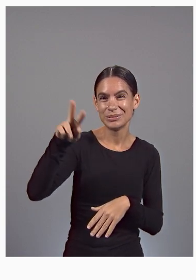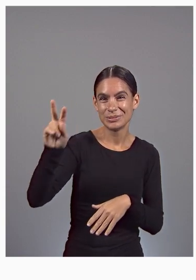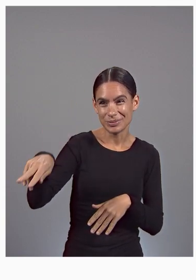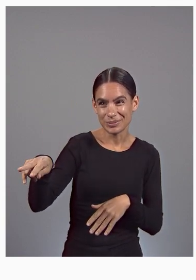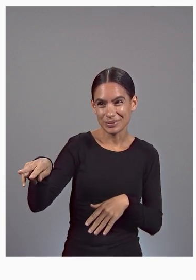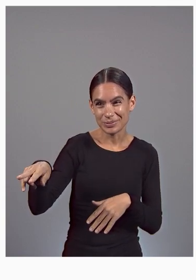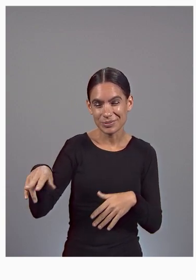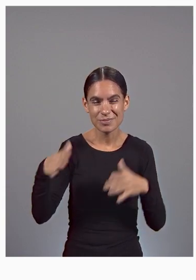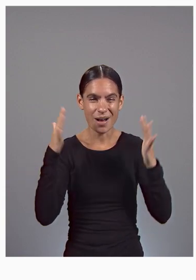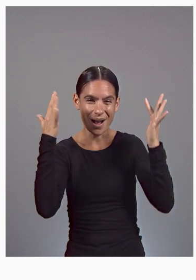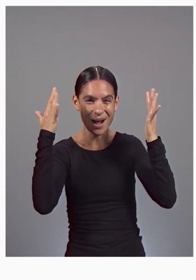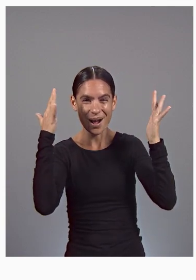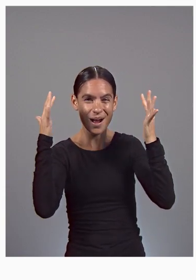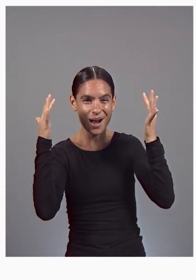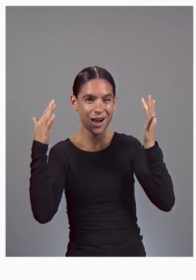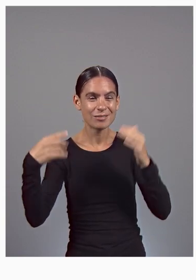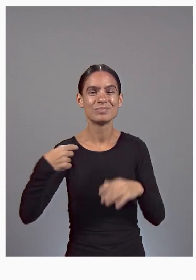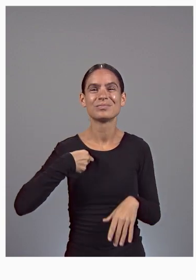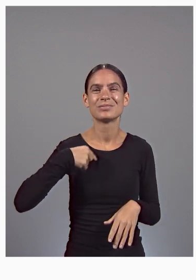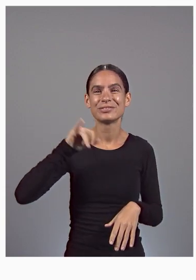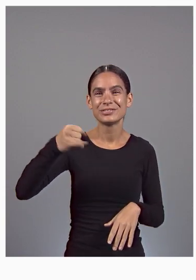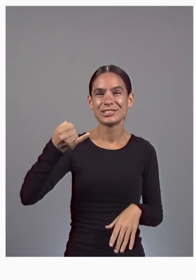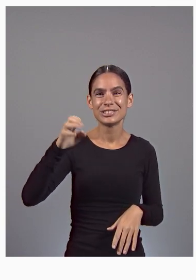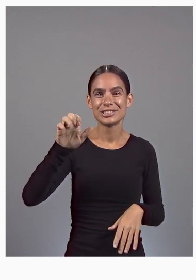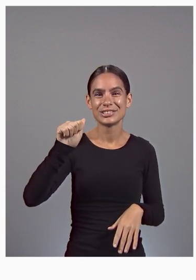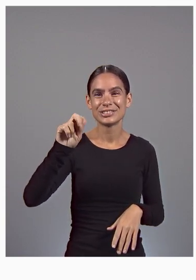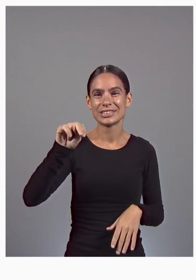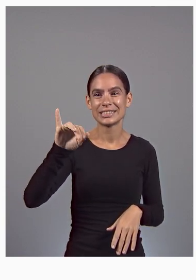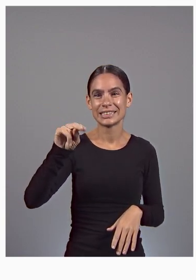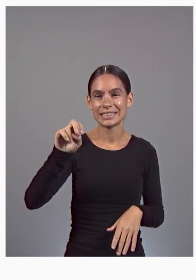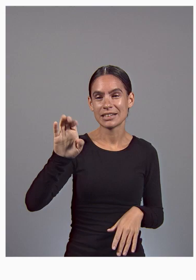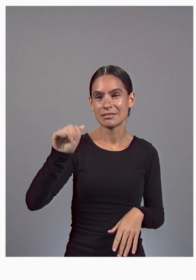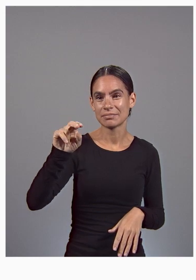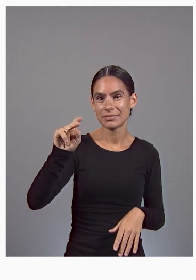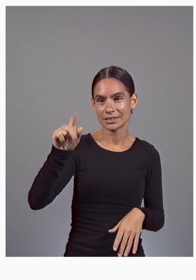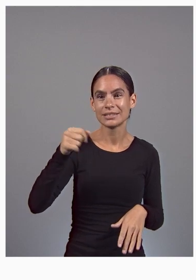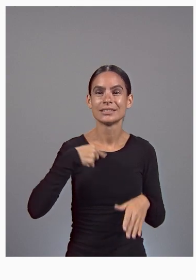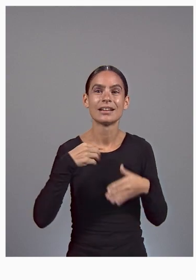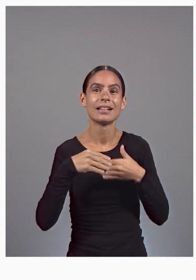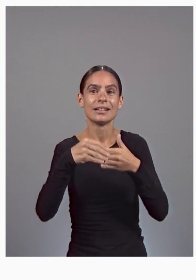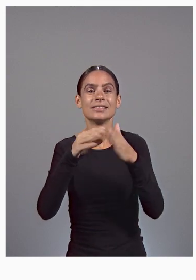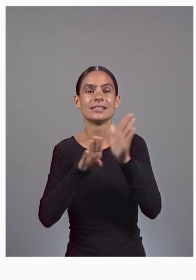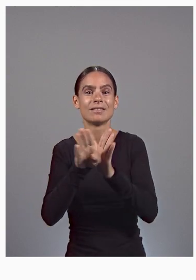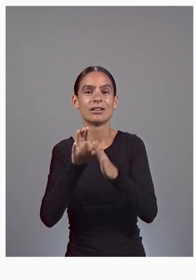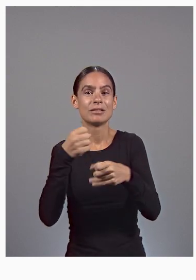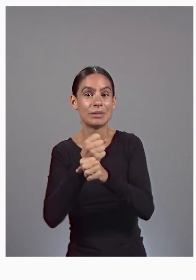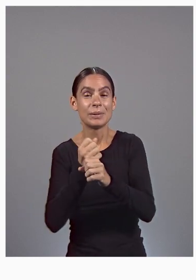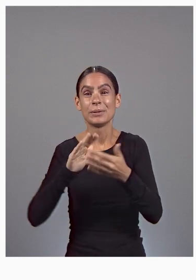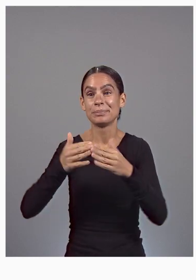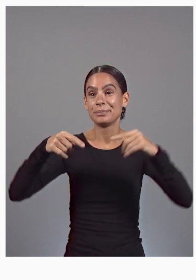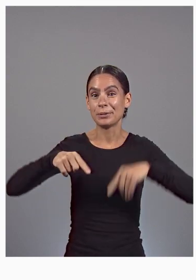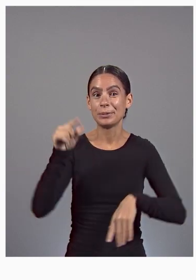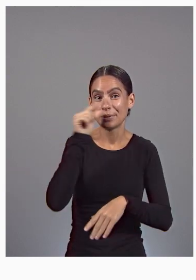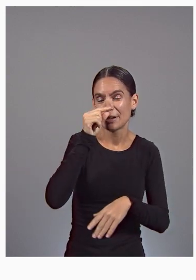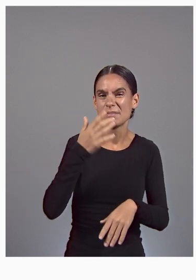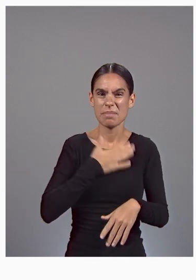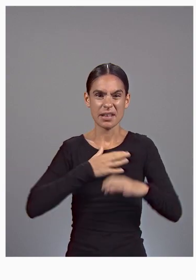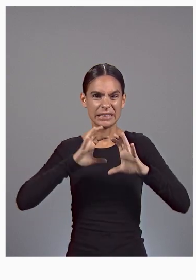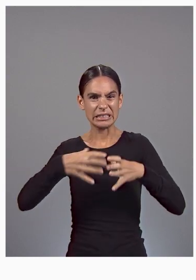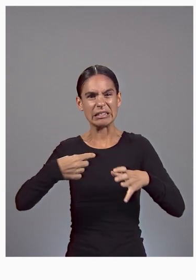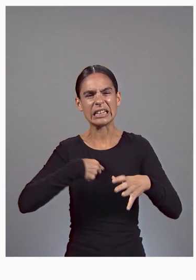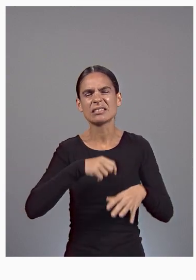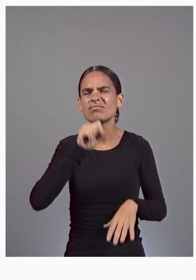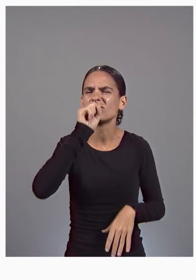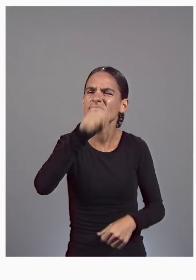I'm Jeanine Banks, and I lead developer products and community at Google. My team and I love empowering developers